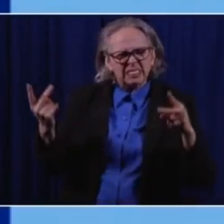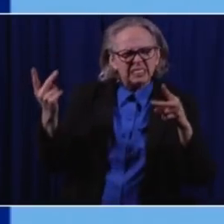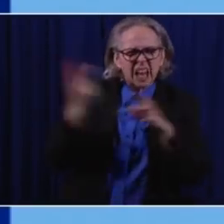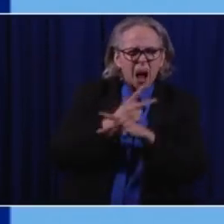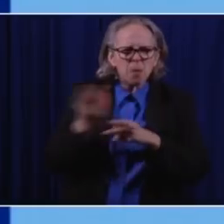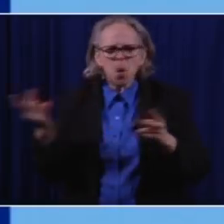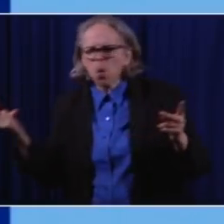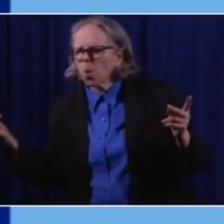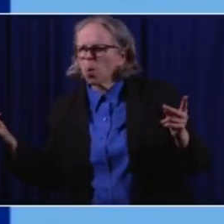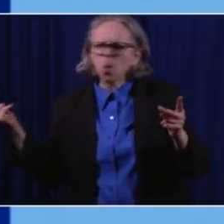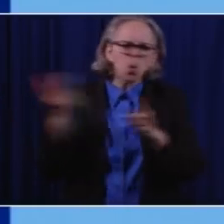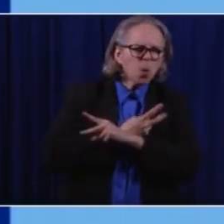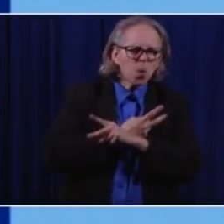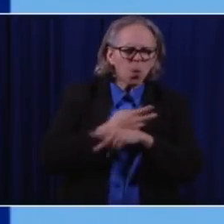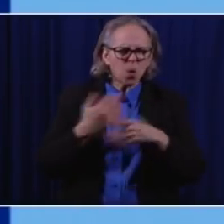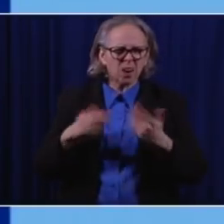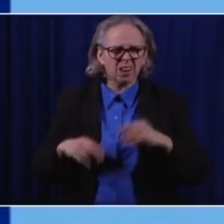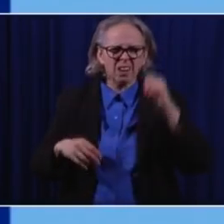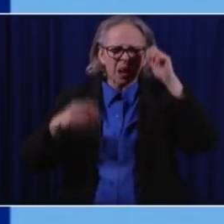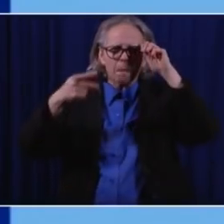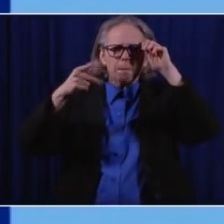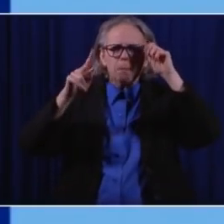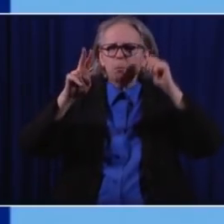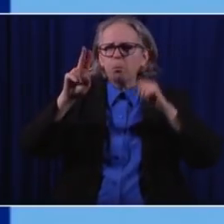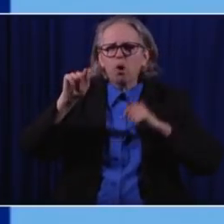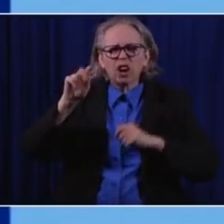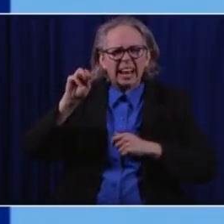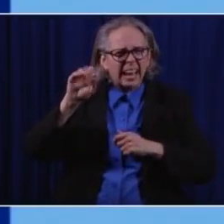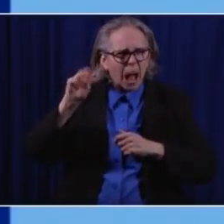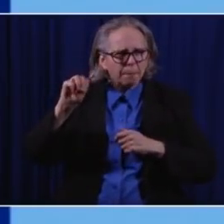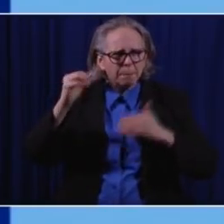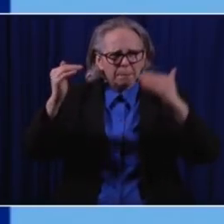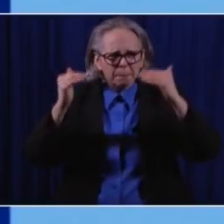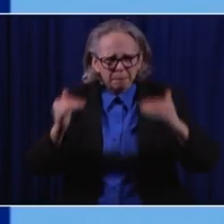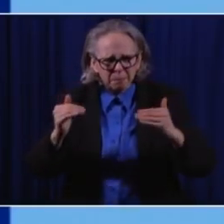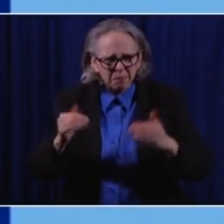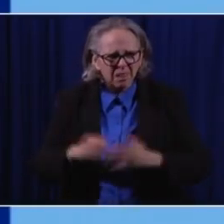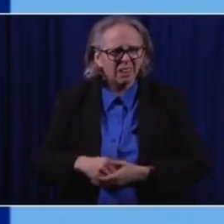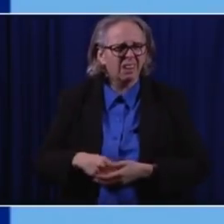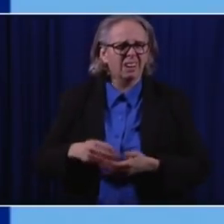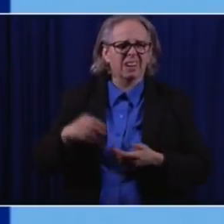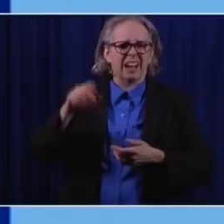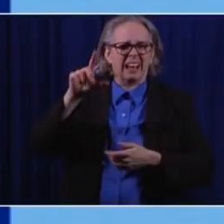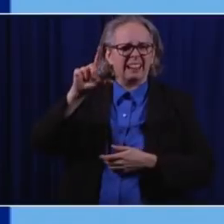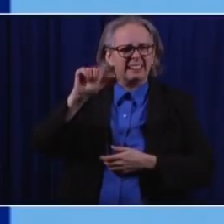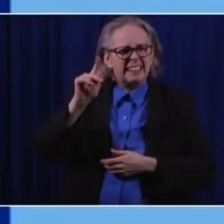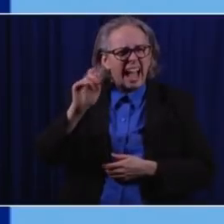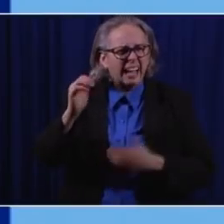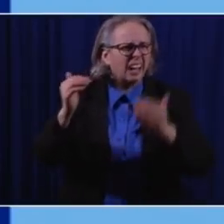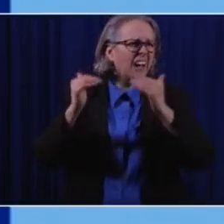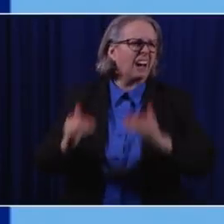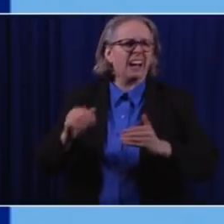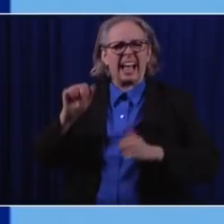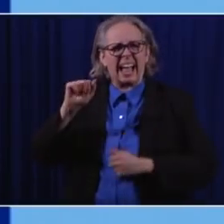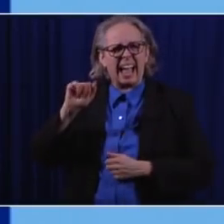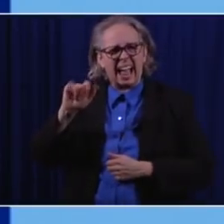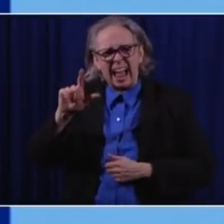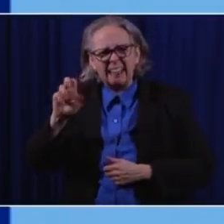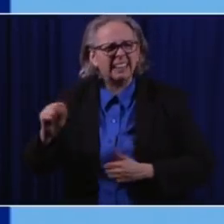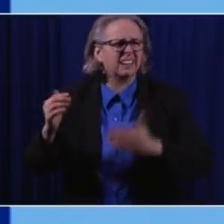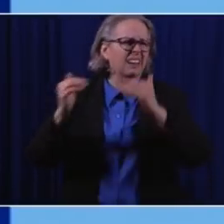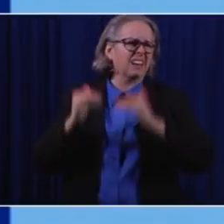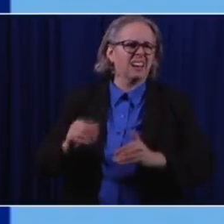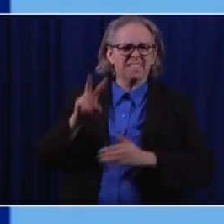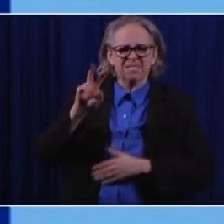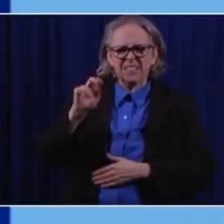Putnam, 12 roughly, Lake roughly 10, Allen roughly 10, Van Wert roughly 10 times,